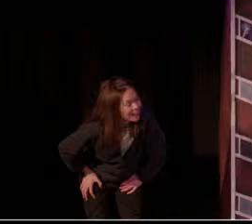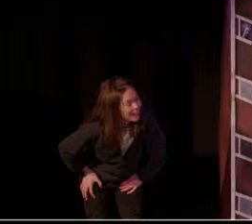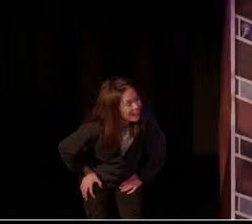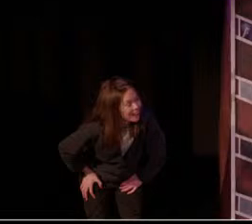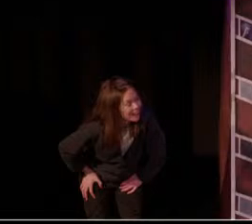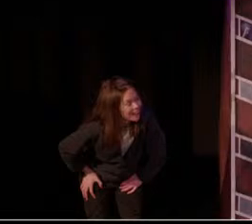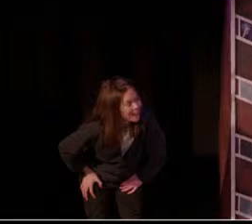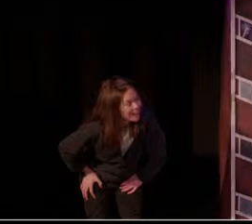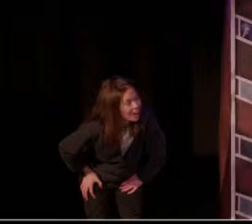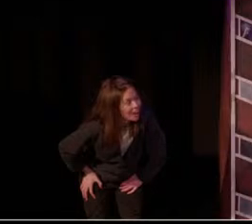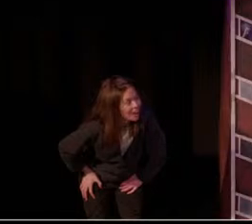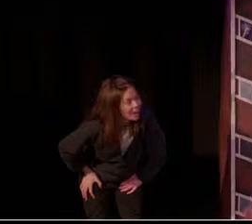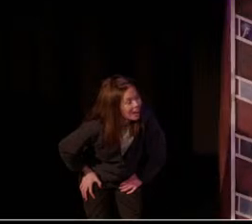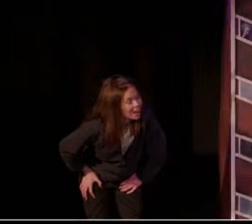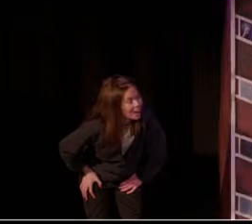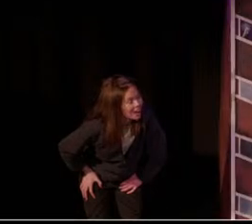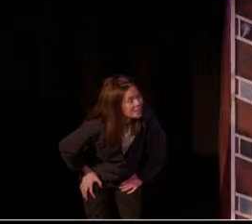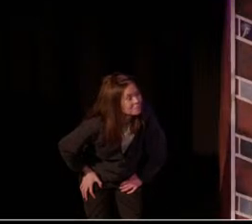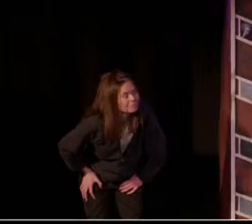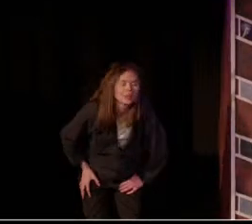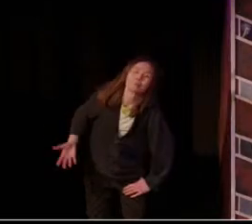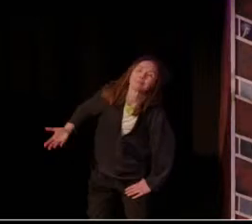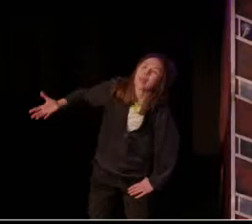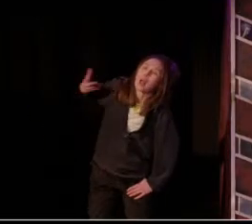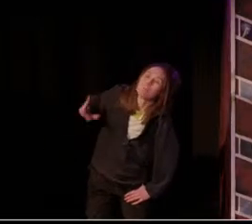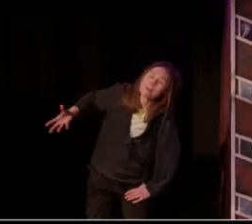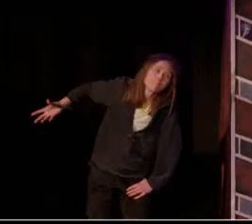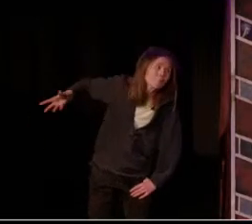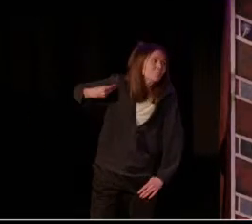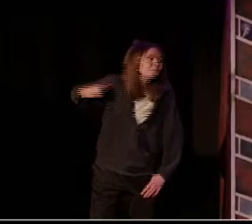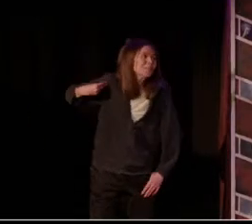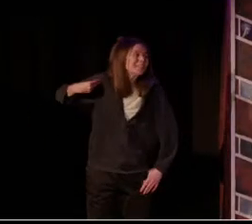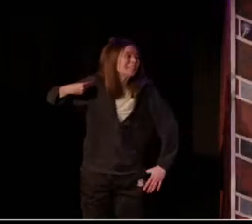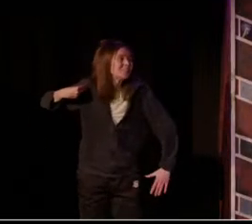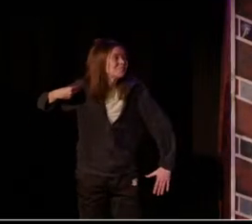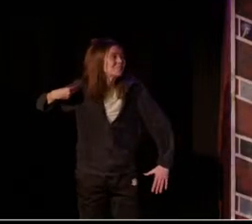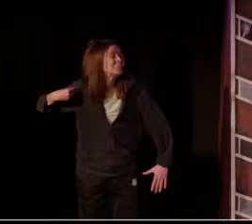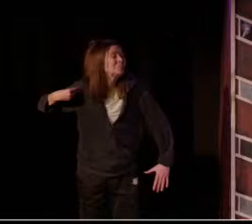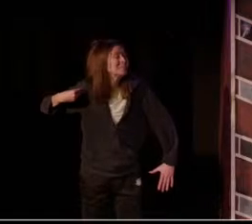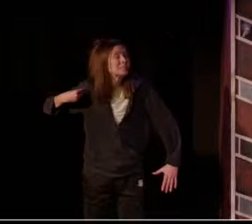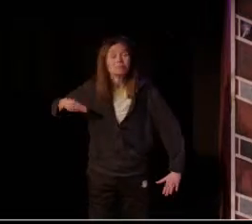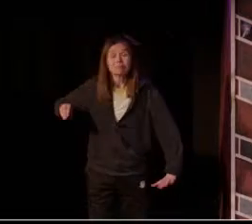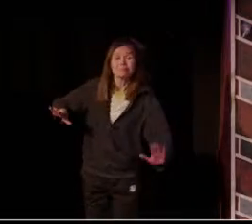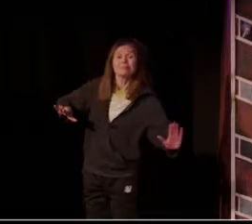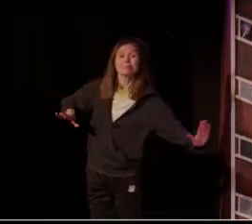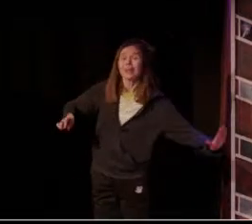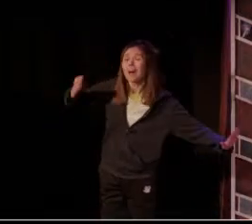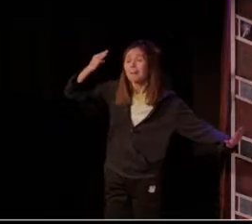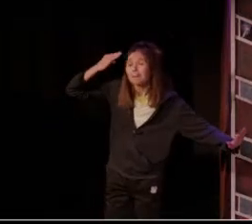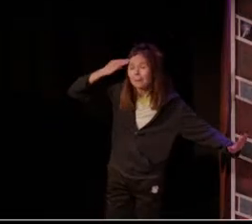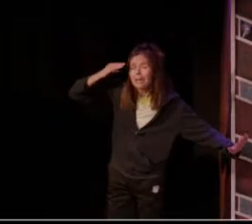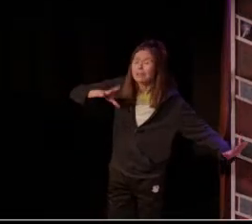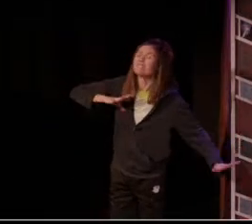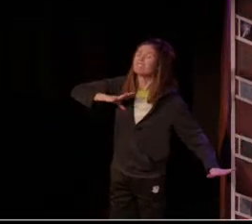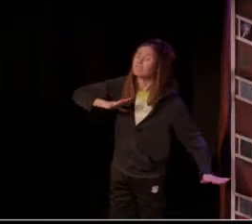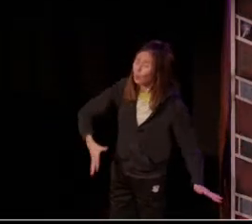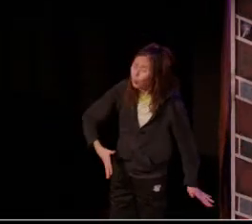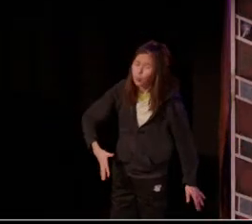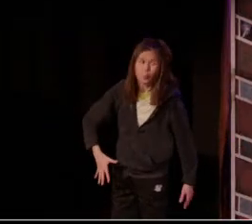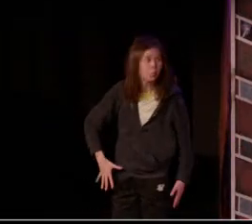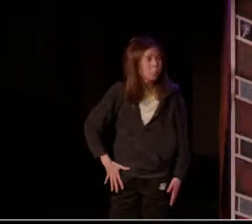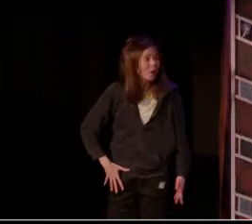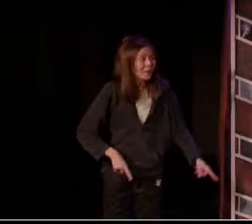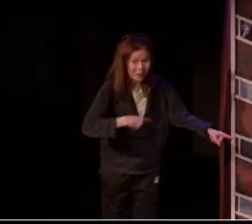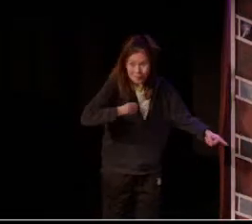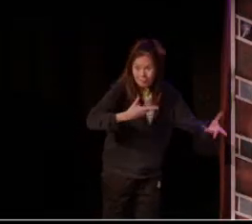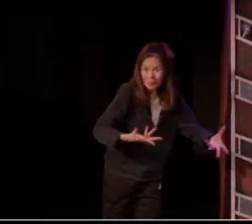Don't say that. Come, my feisty lord. Your mother is past exhaustion. Shall